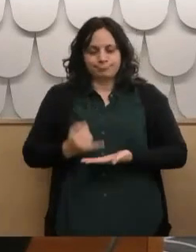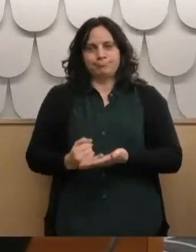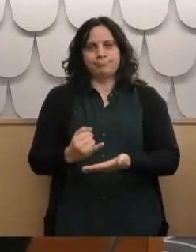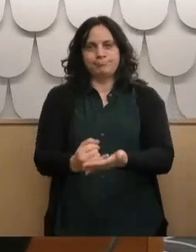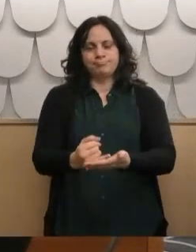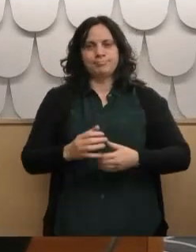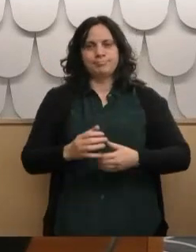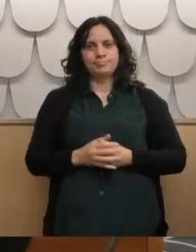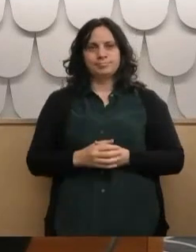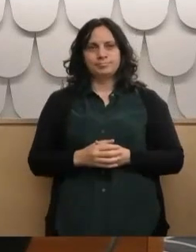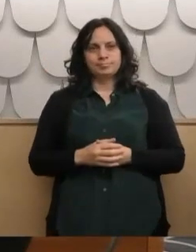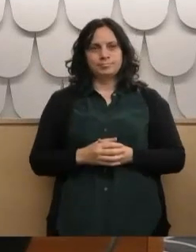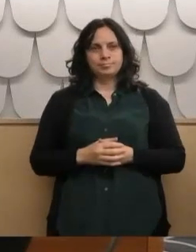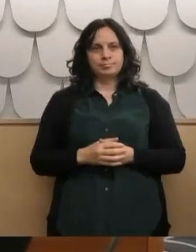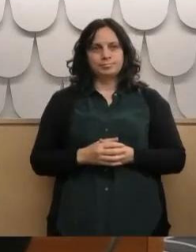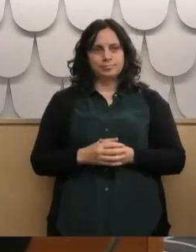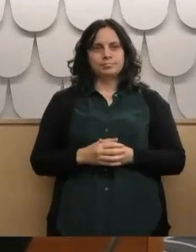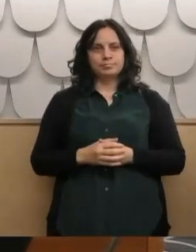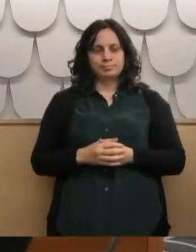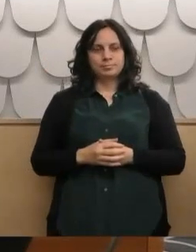alone in that failing.